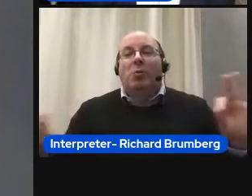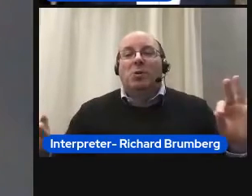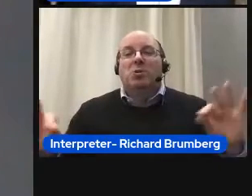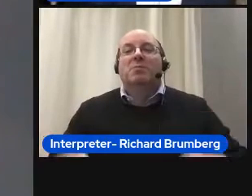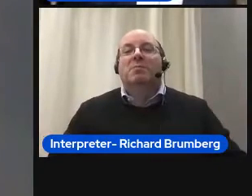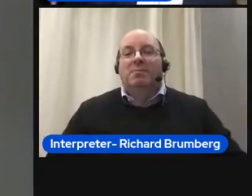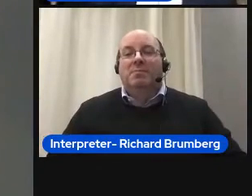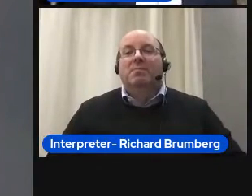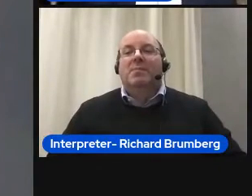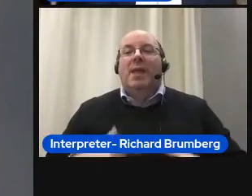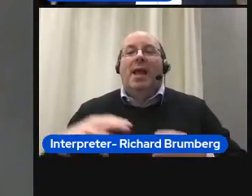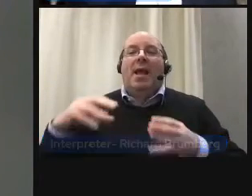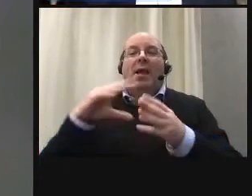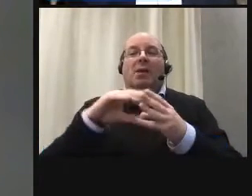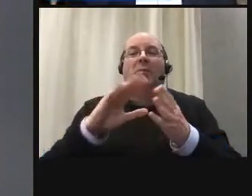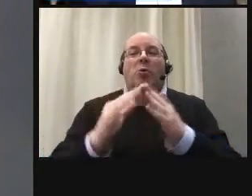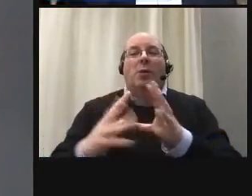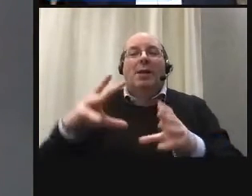for community engagement.